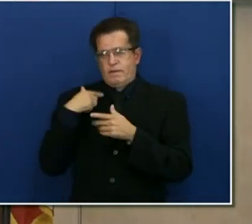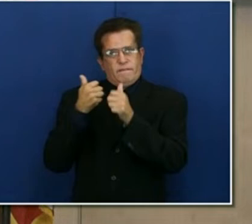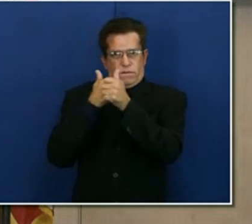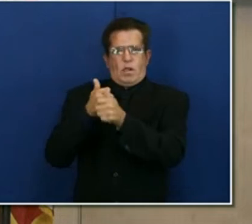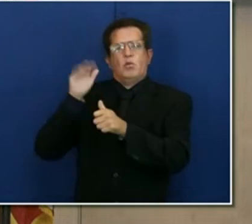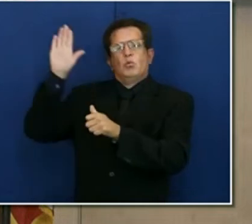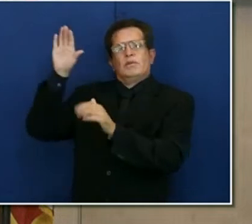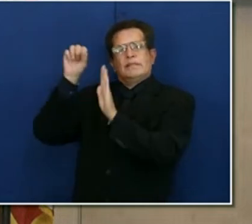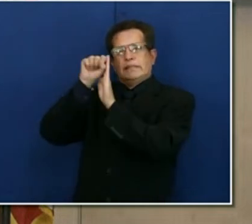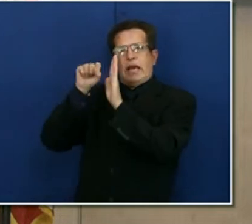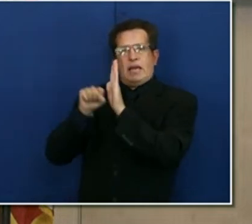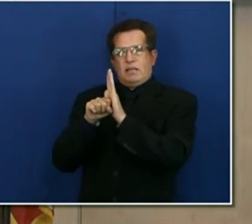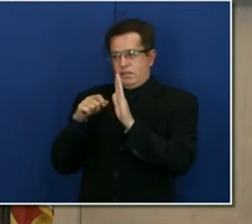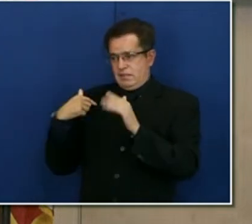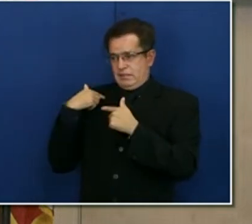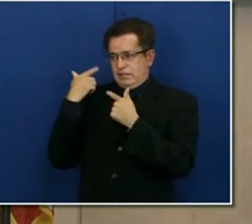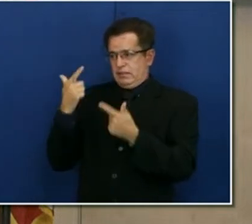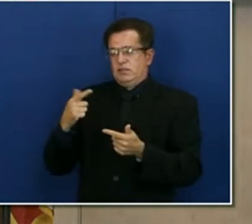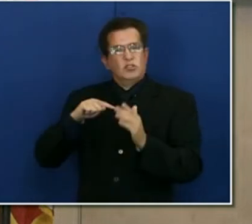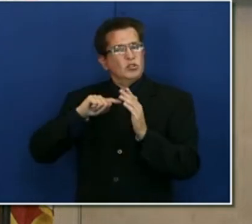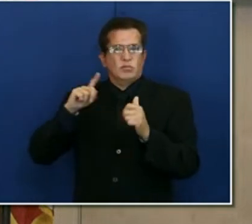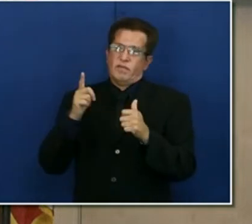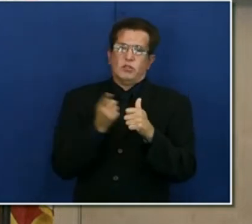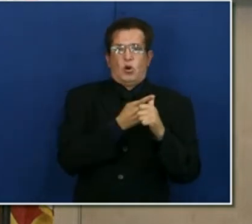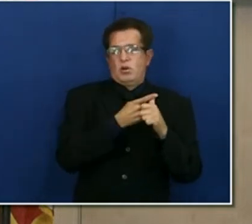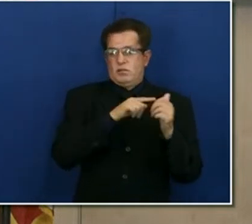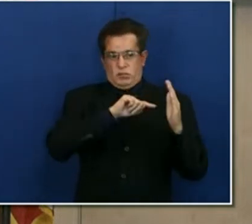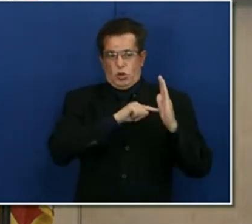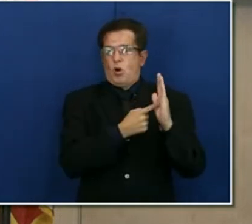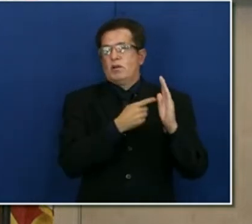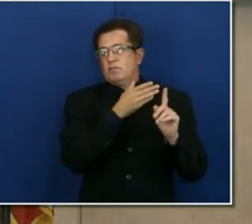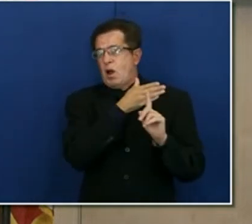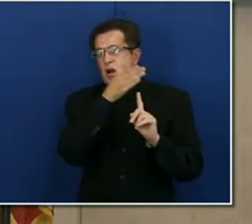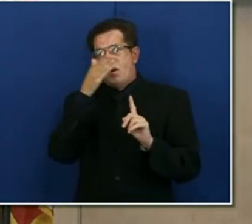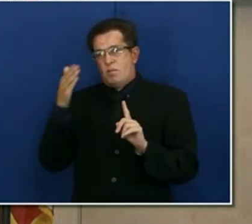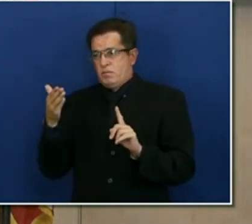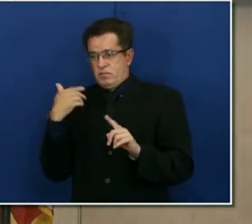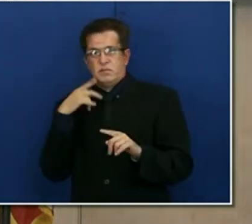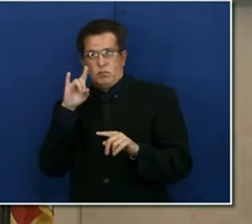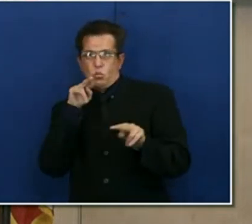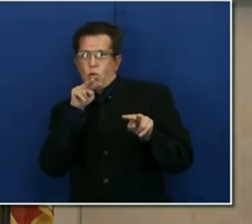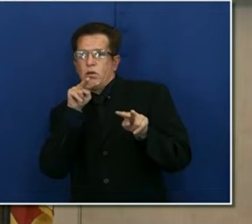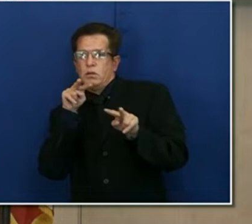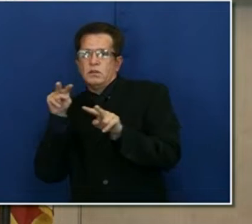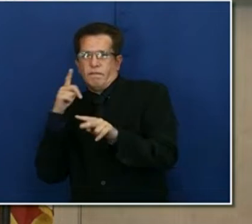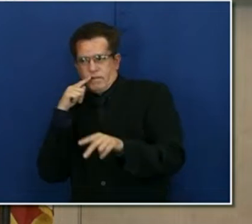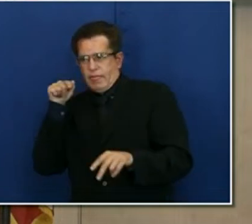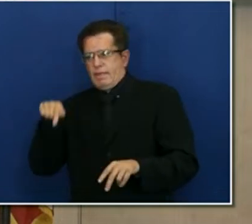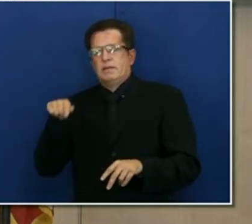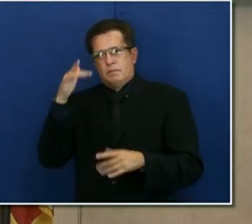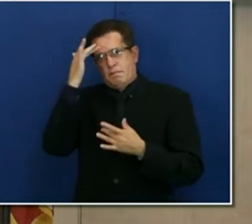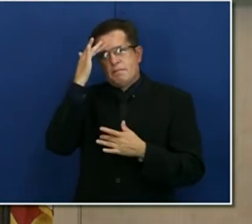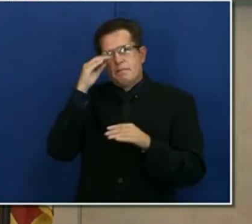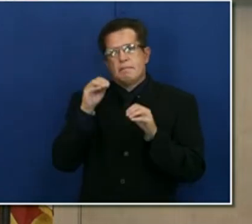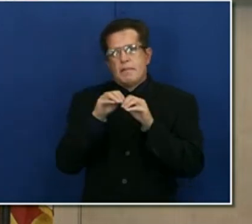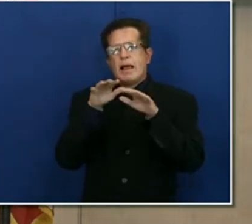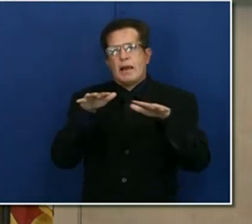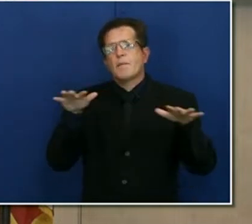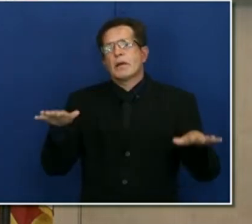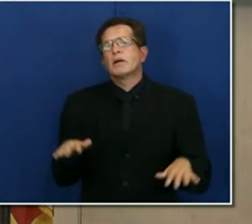state basically since day one in our response to this COVID-19 pandemic. So as